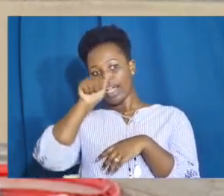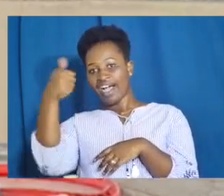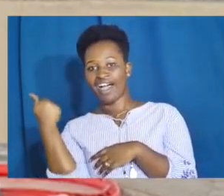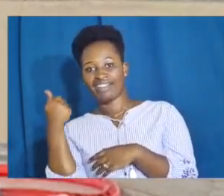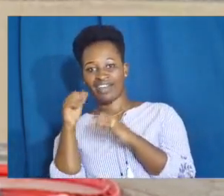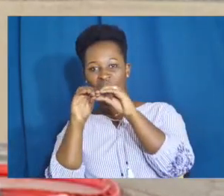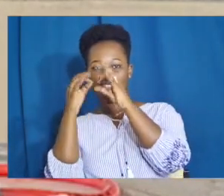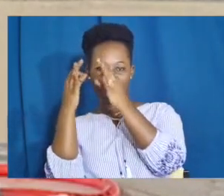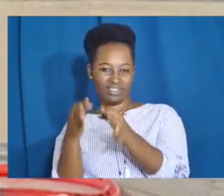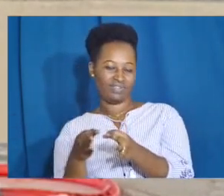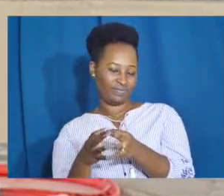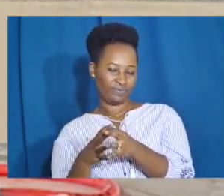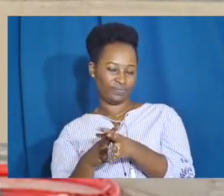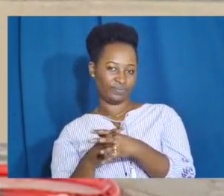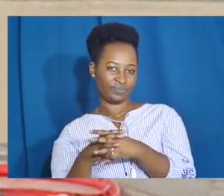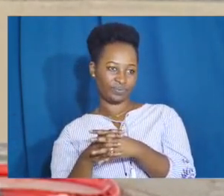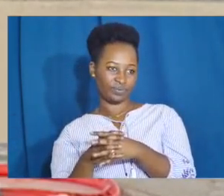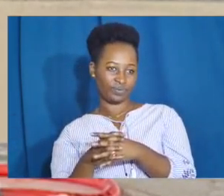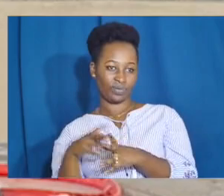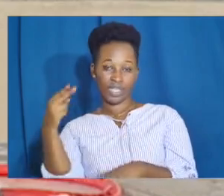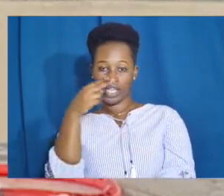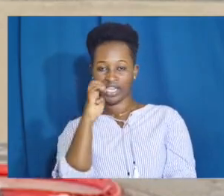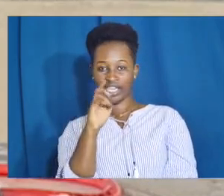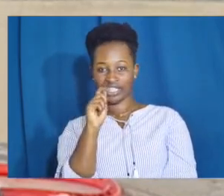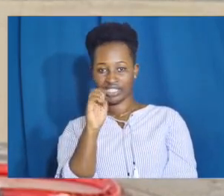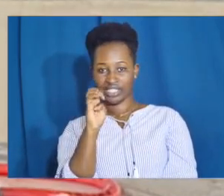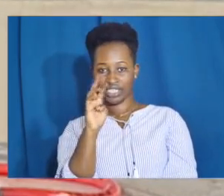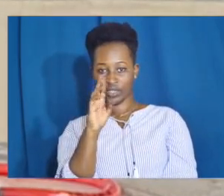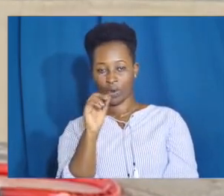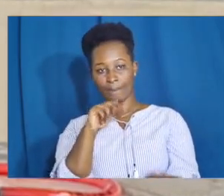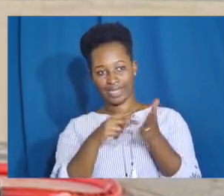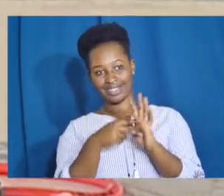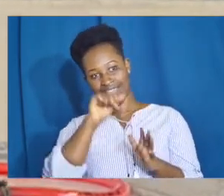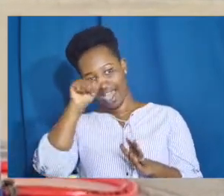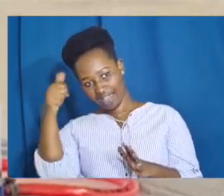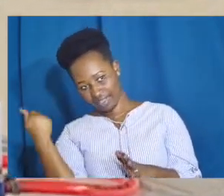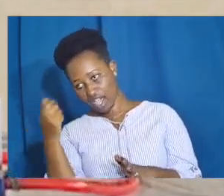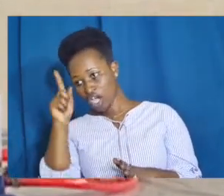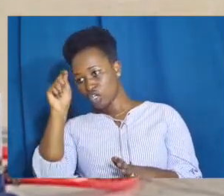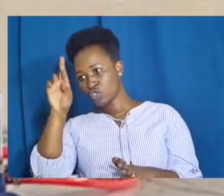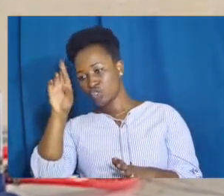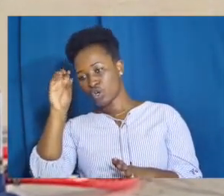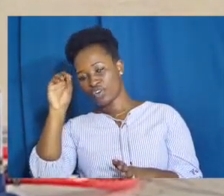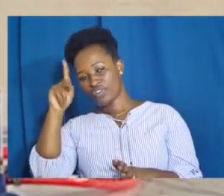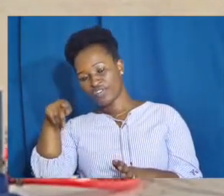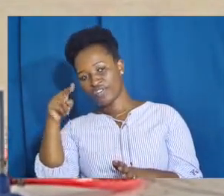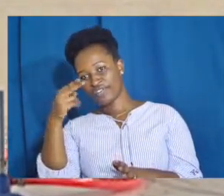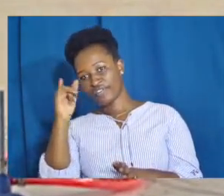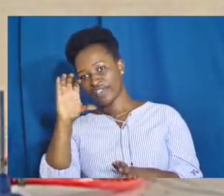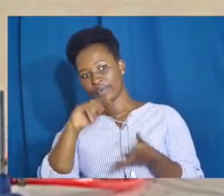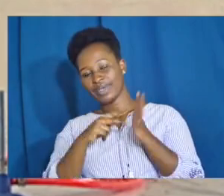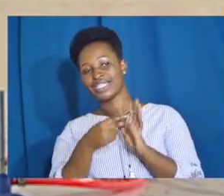other organisms. Hetero means another, and then trophic means feeding.